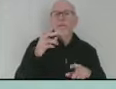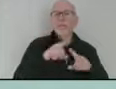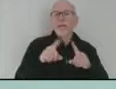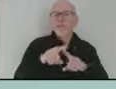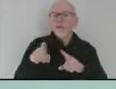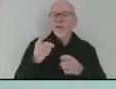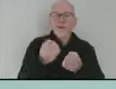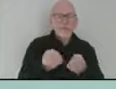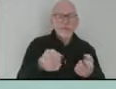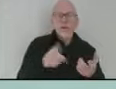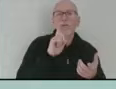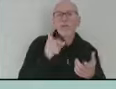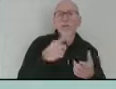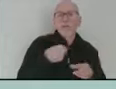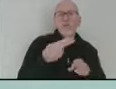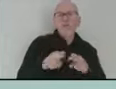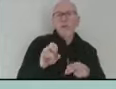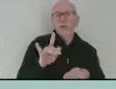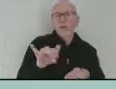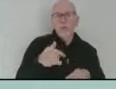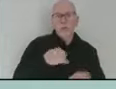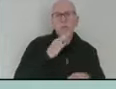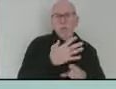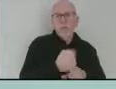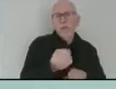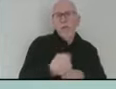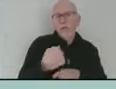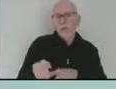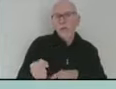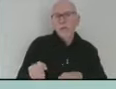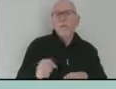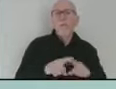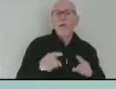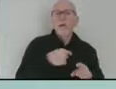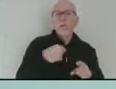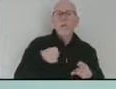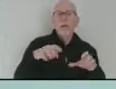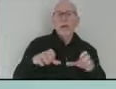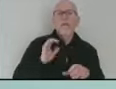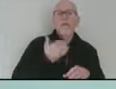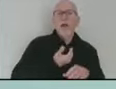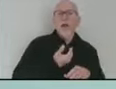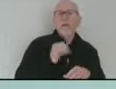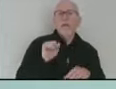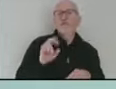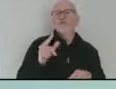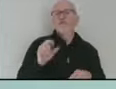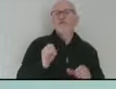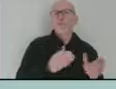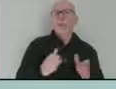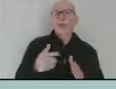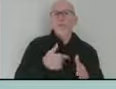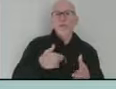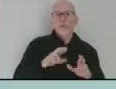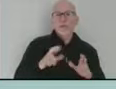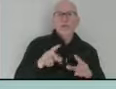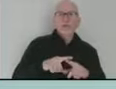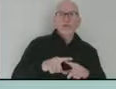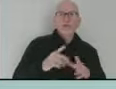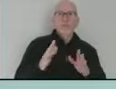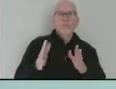supply as well. So, but, you know, we've activated our surge plan here, and we're working it every